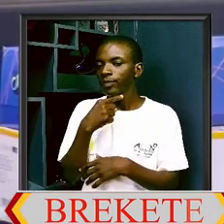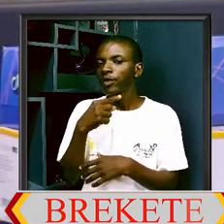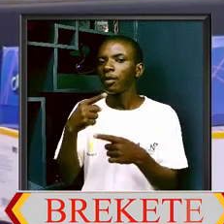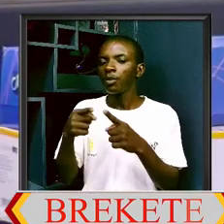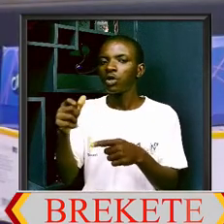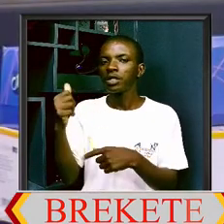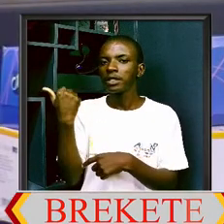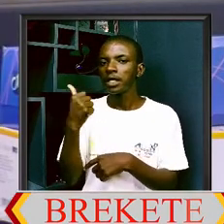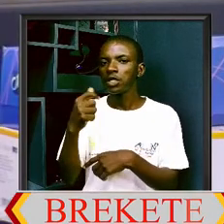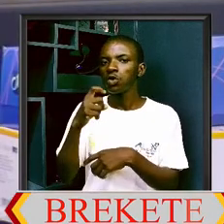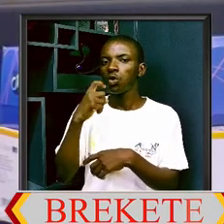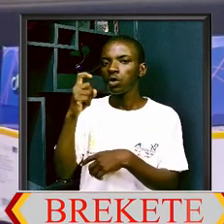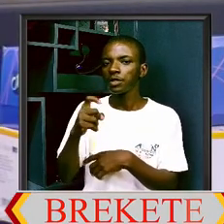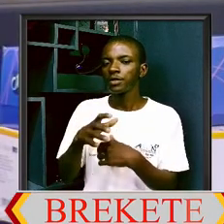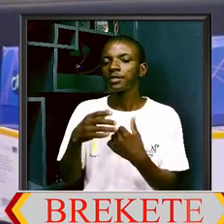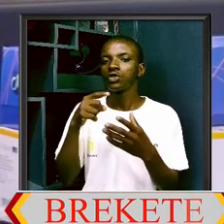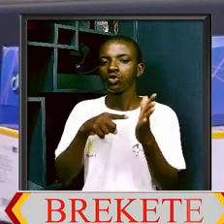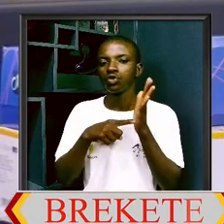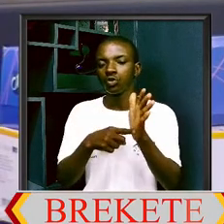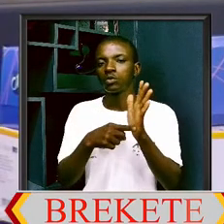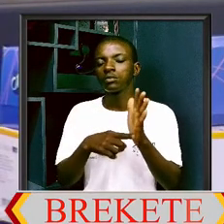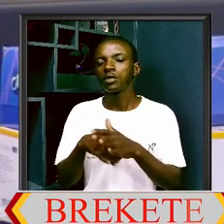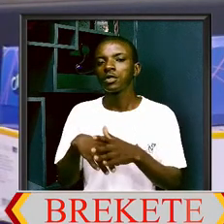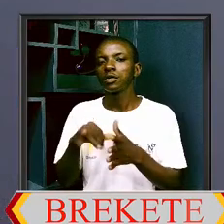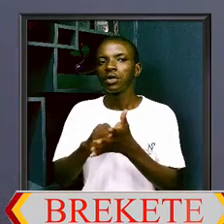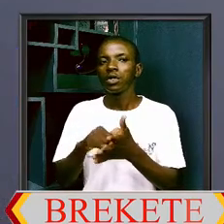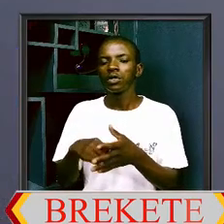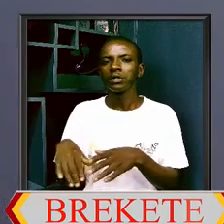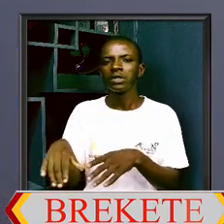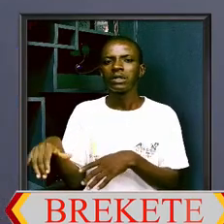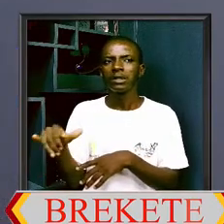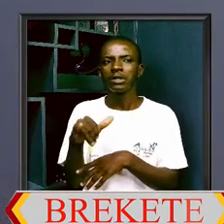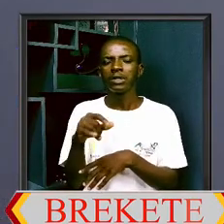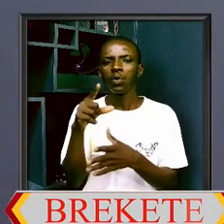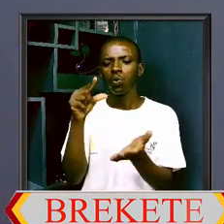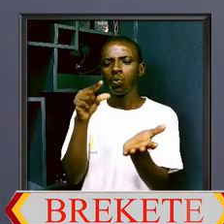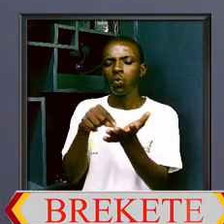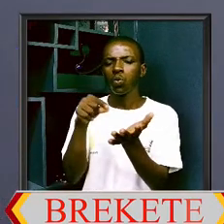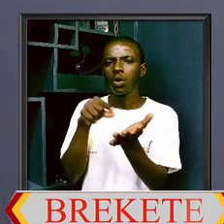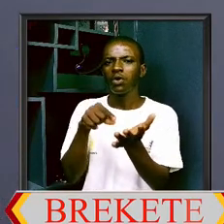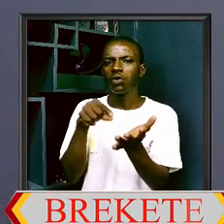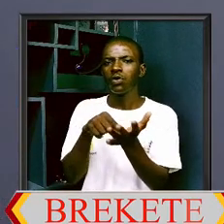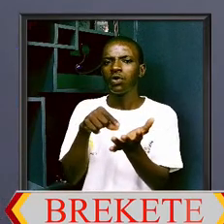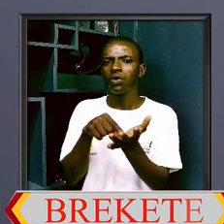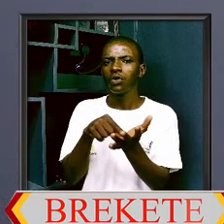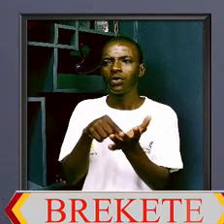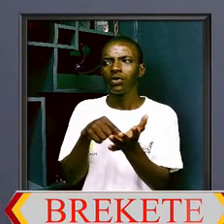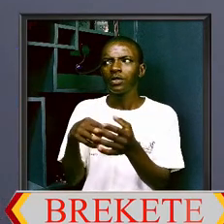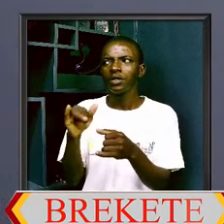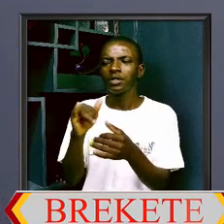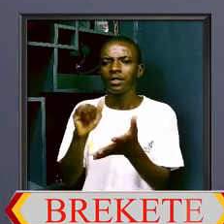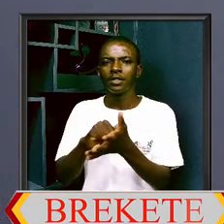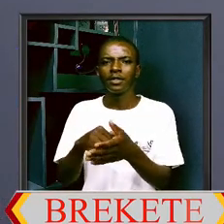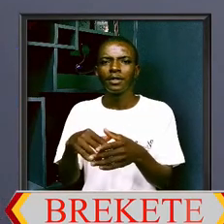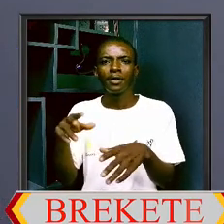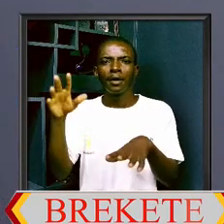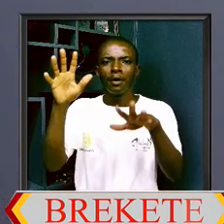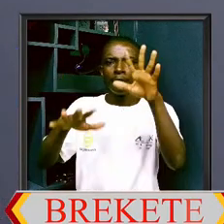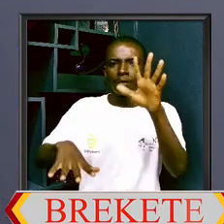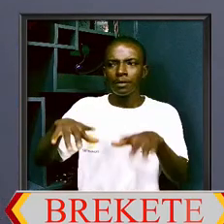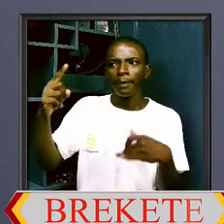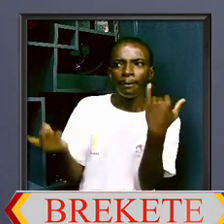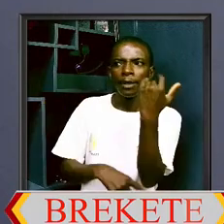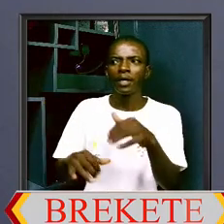lie but daily order show now so he resemble r beat during April